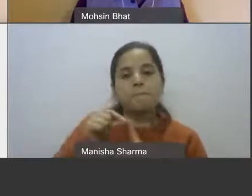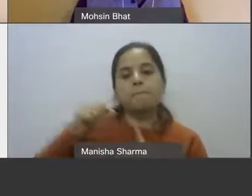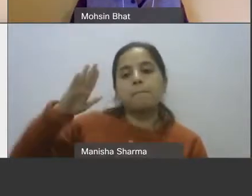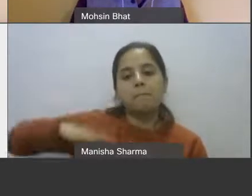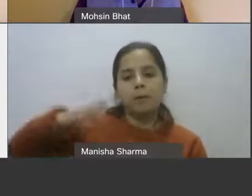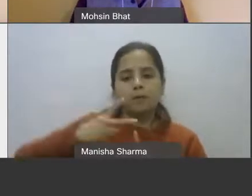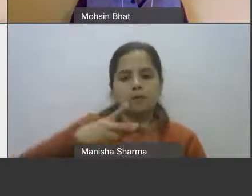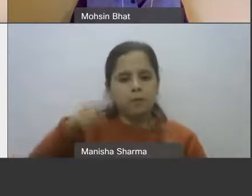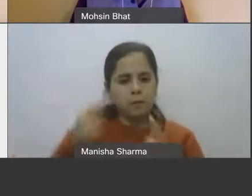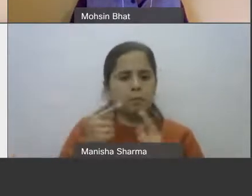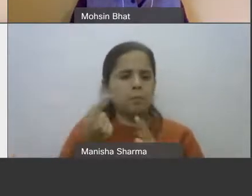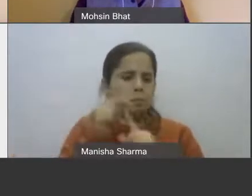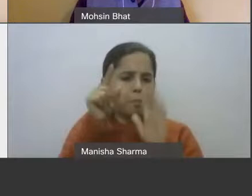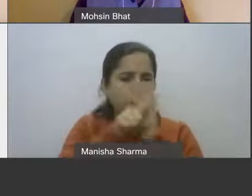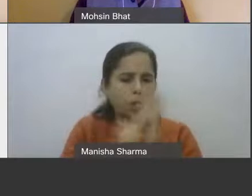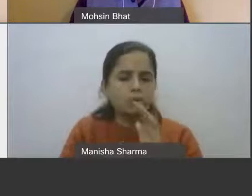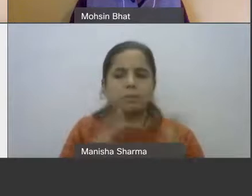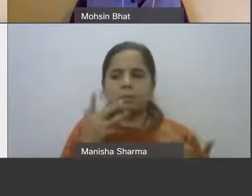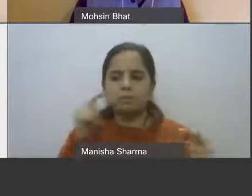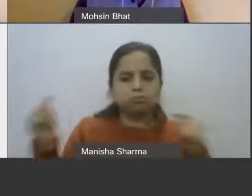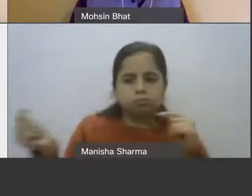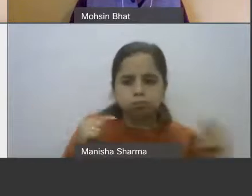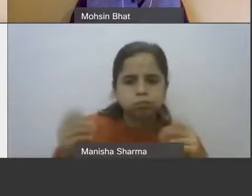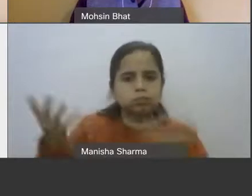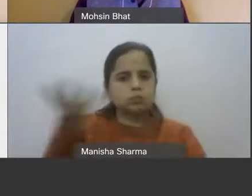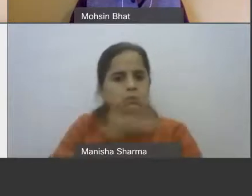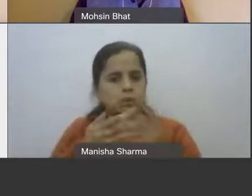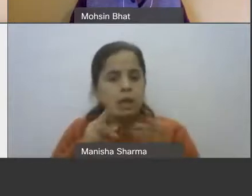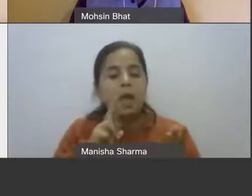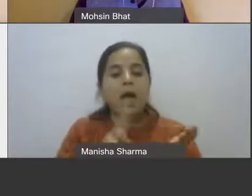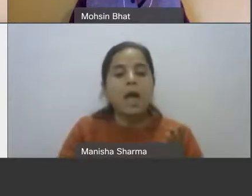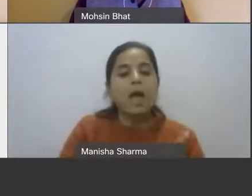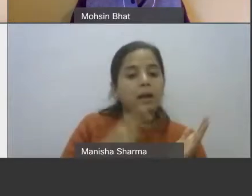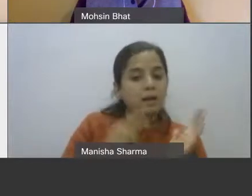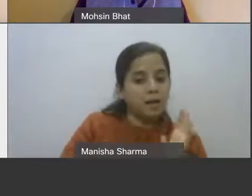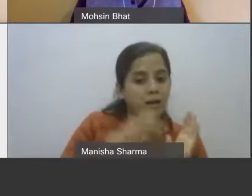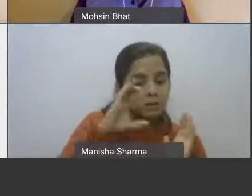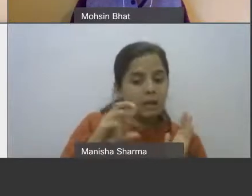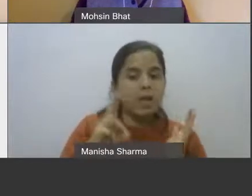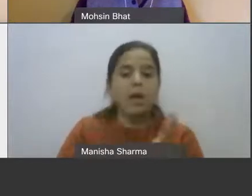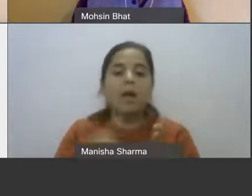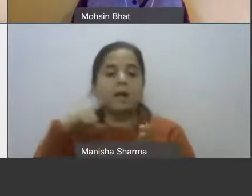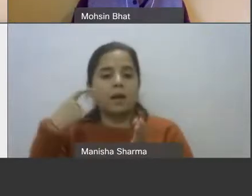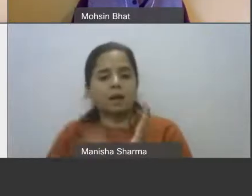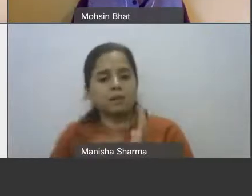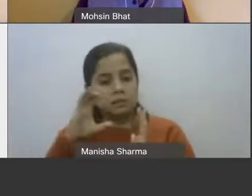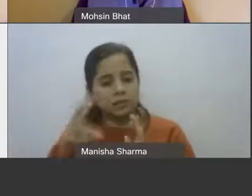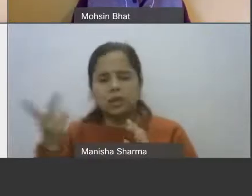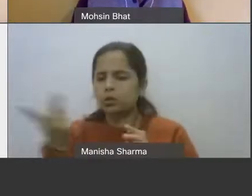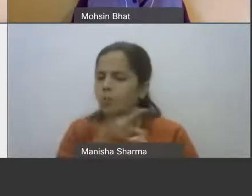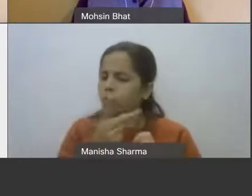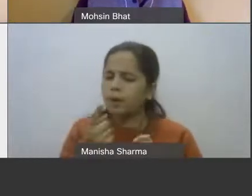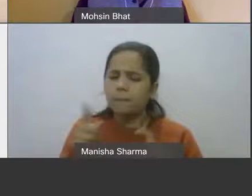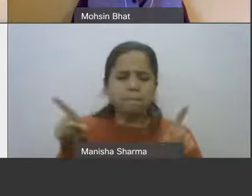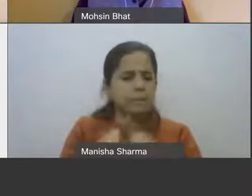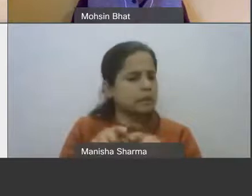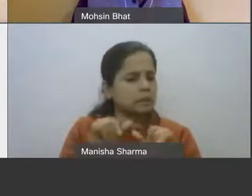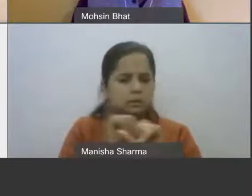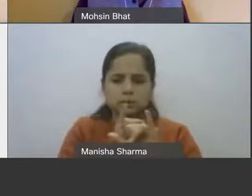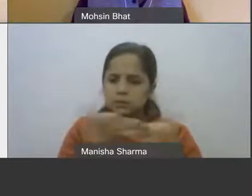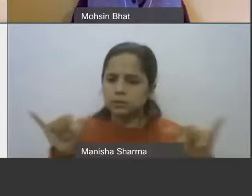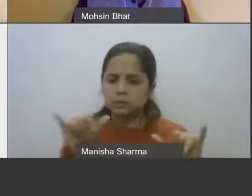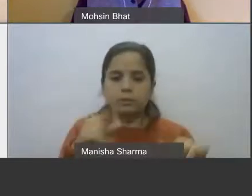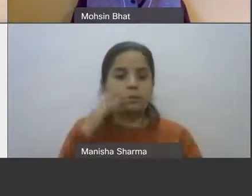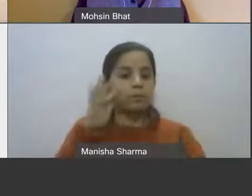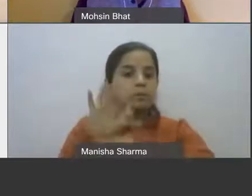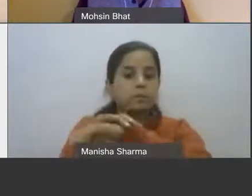policy debates around the same time, the NRC or NRIC was meant to do exactly the same thing from the other side. So rather than